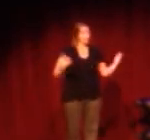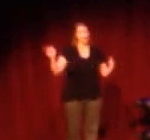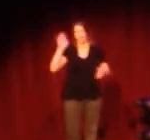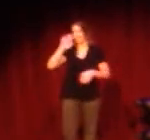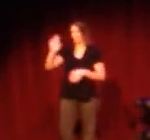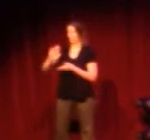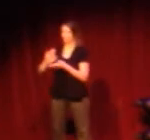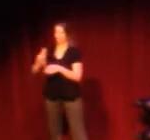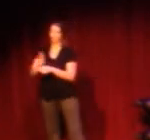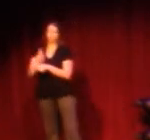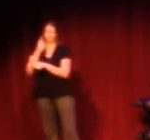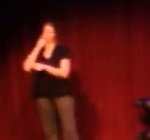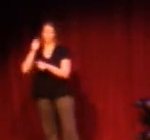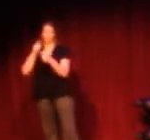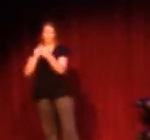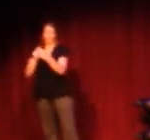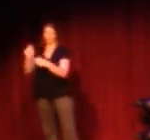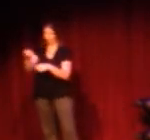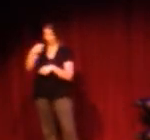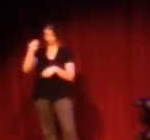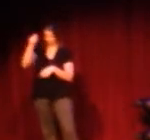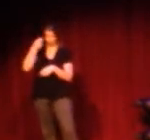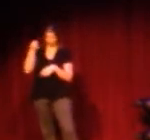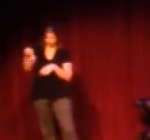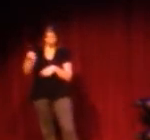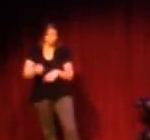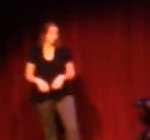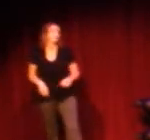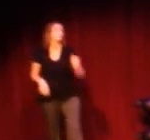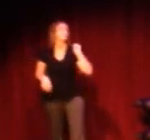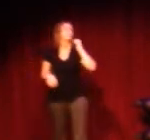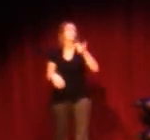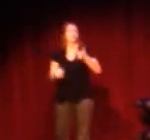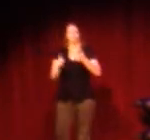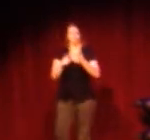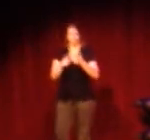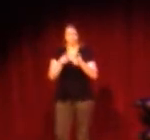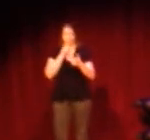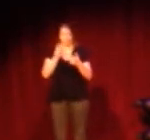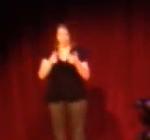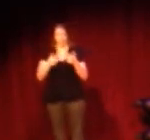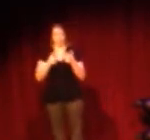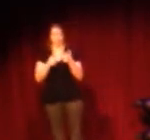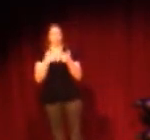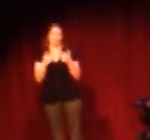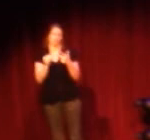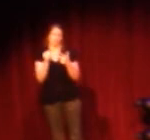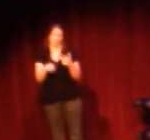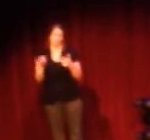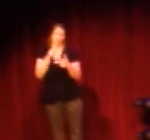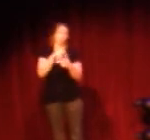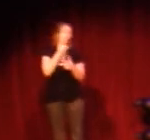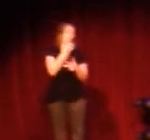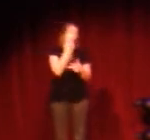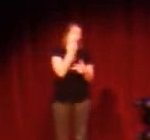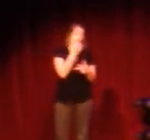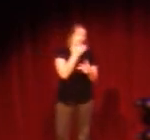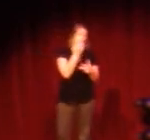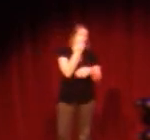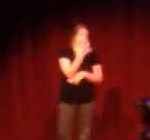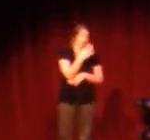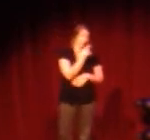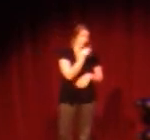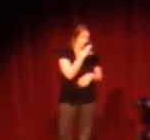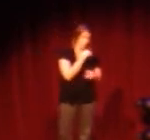weapon. If there's 3 things, probably in reverse order now. 1, don't eat breakfast tacos and donuts and Diet Coke